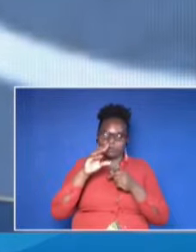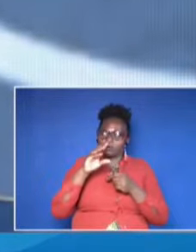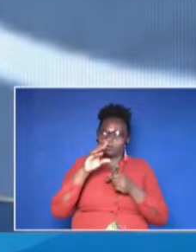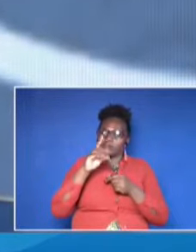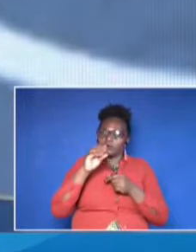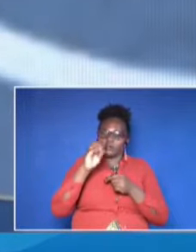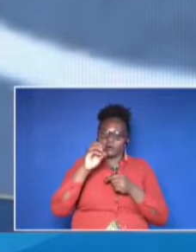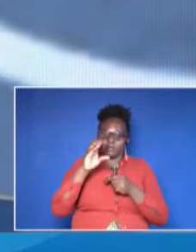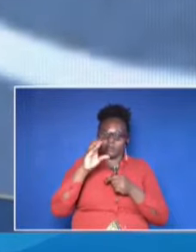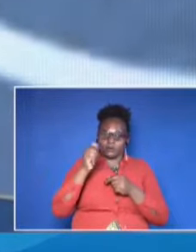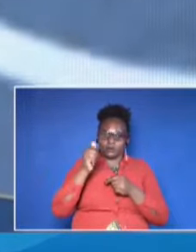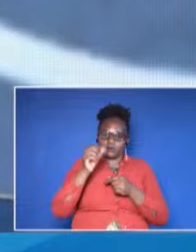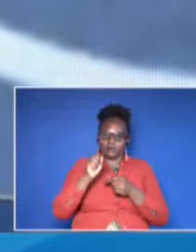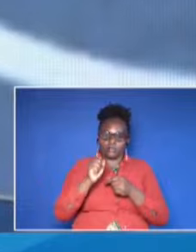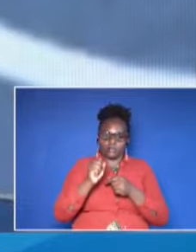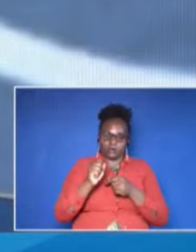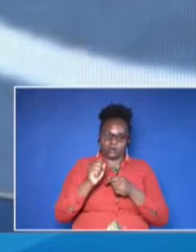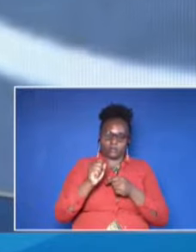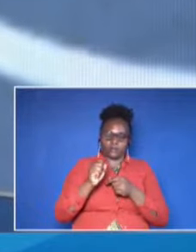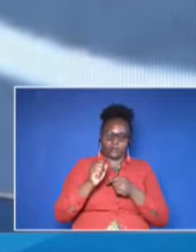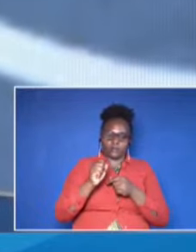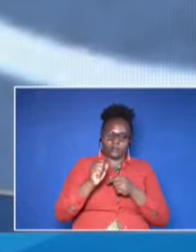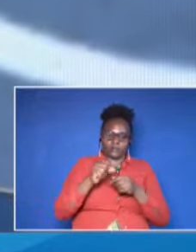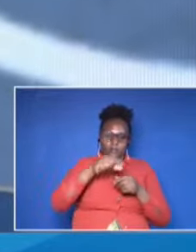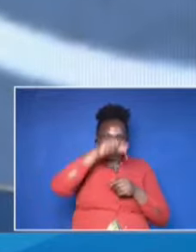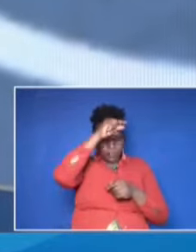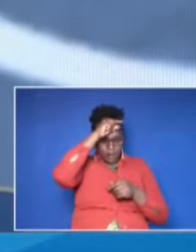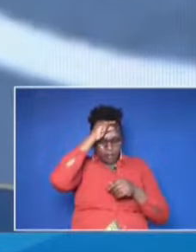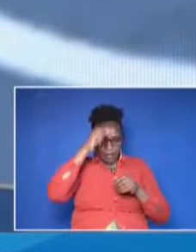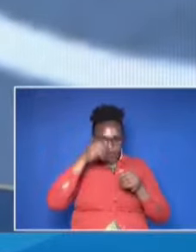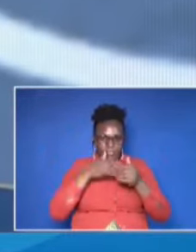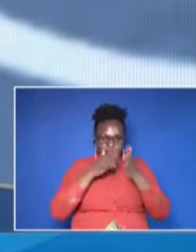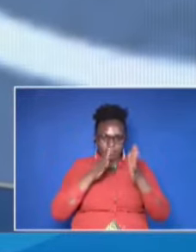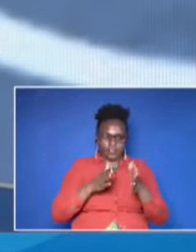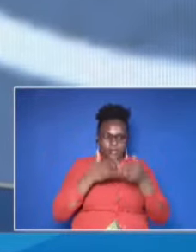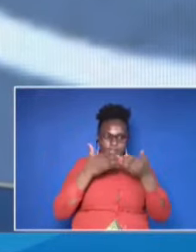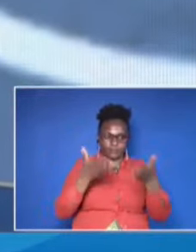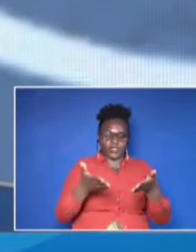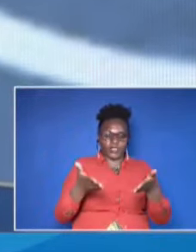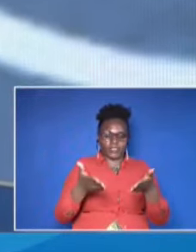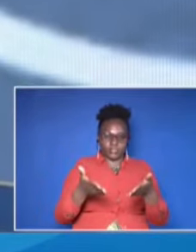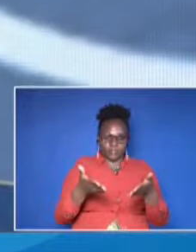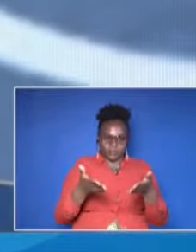cabinet secretaries excellencies government officials and leaders